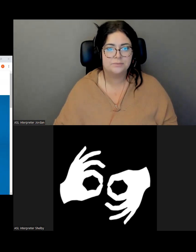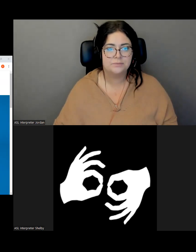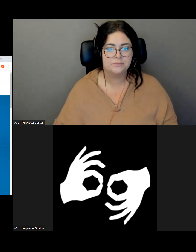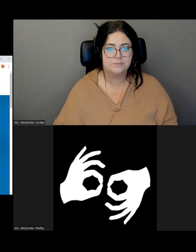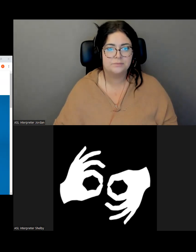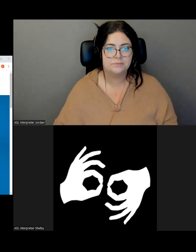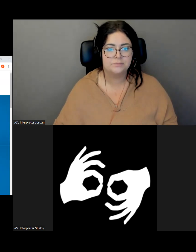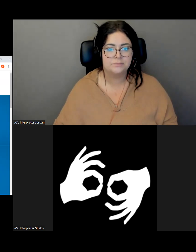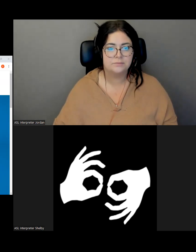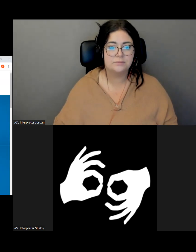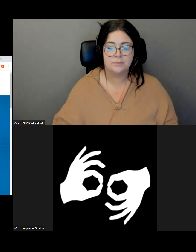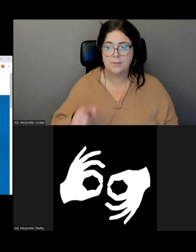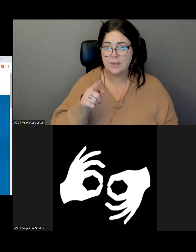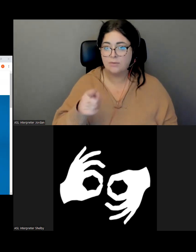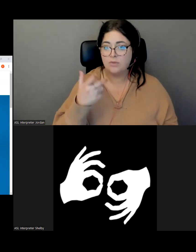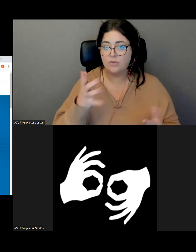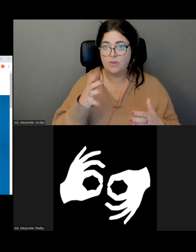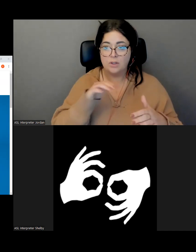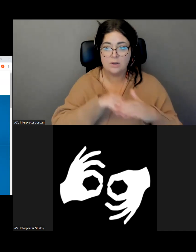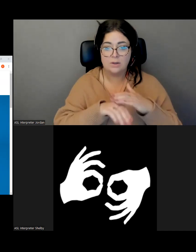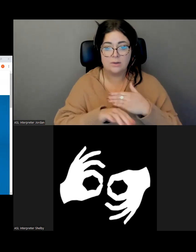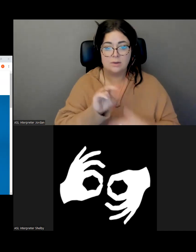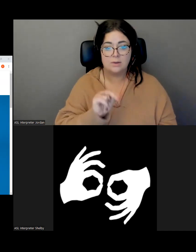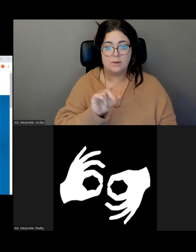actually been to NLPL's website?